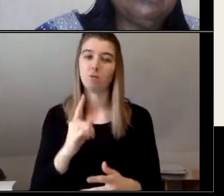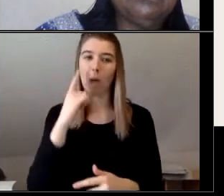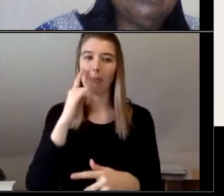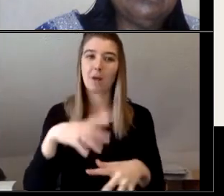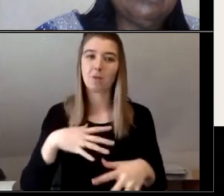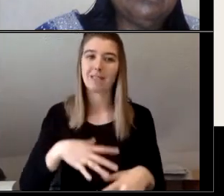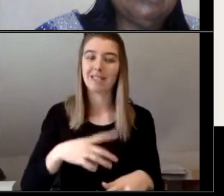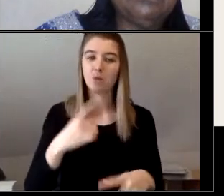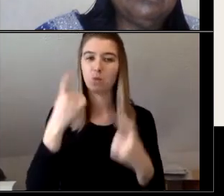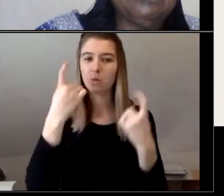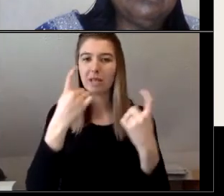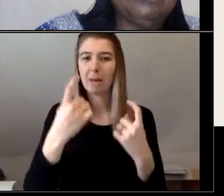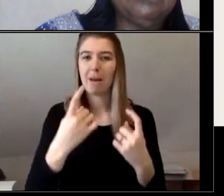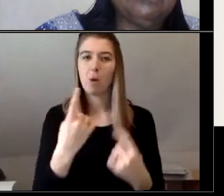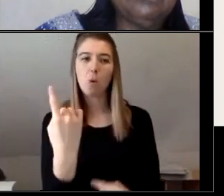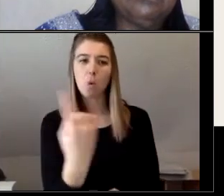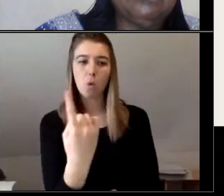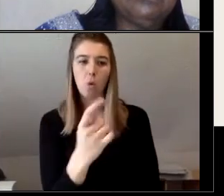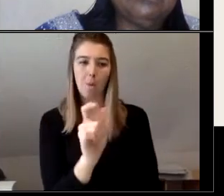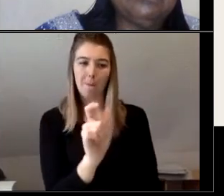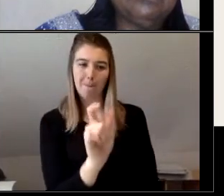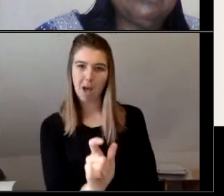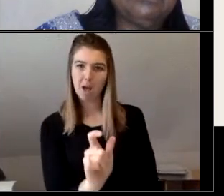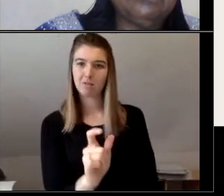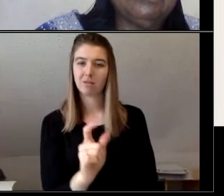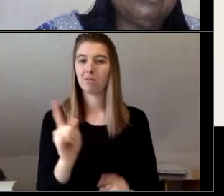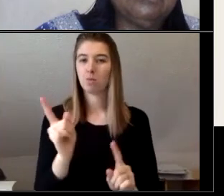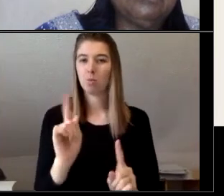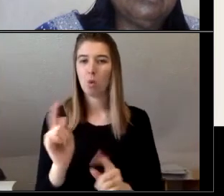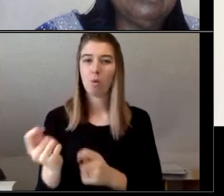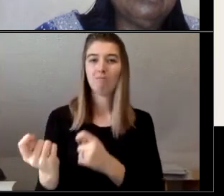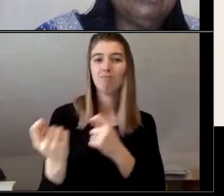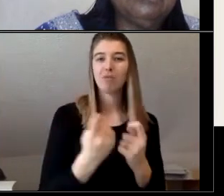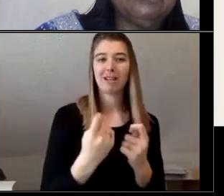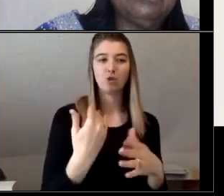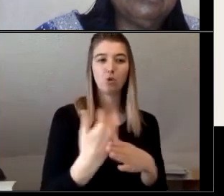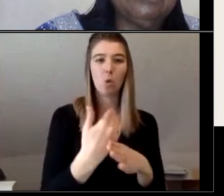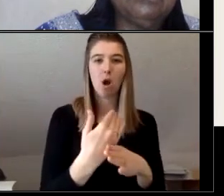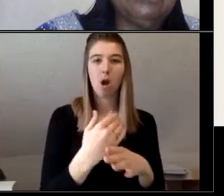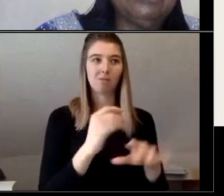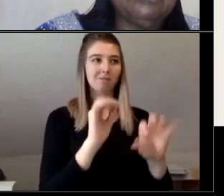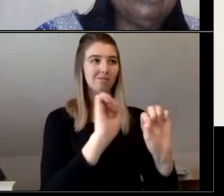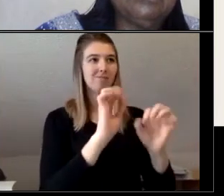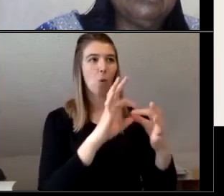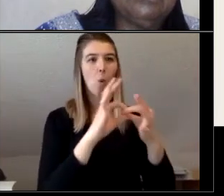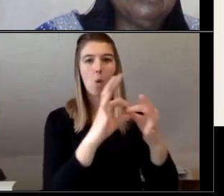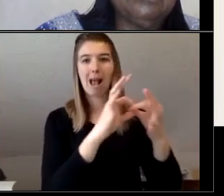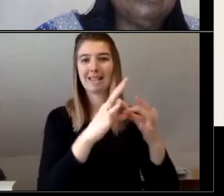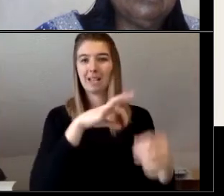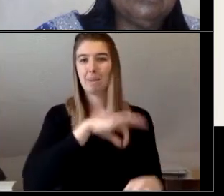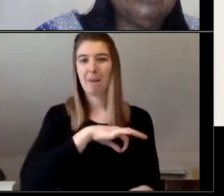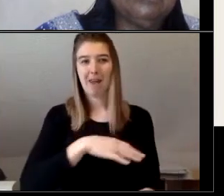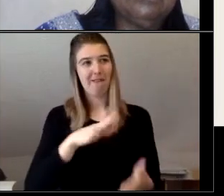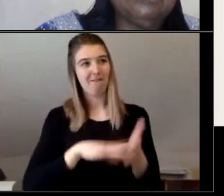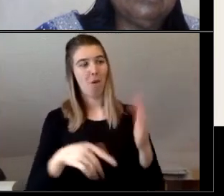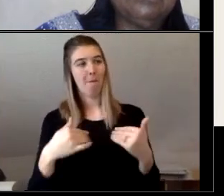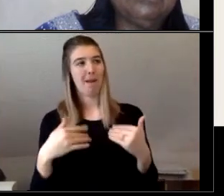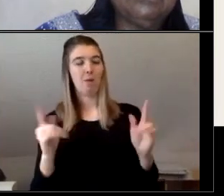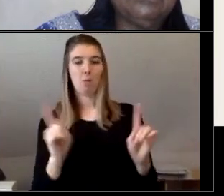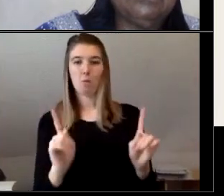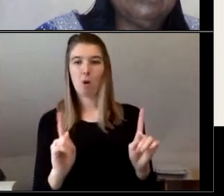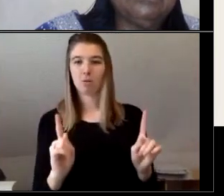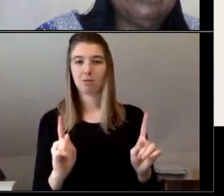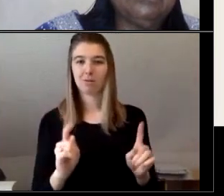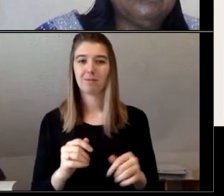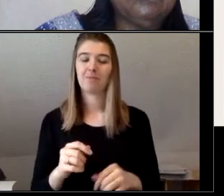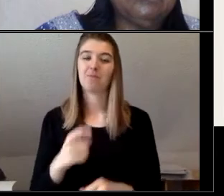people, who do we bring to work, and what do our organizations benefit from as bringing, you know, our whole selves to work is a phrase I